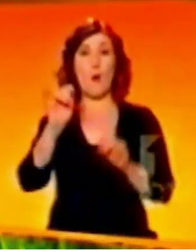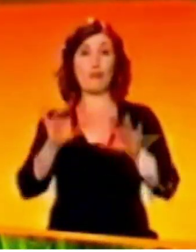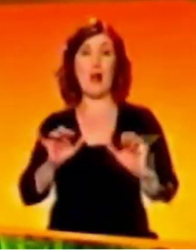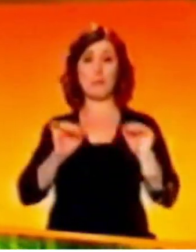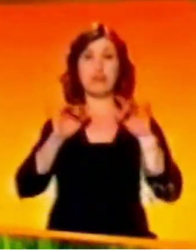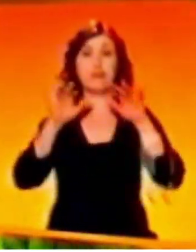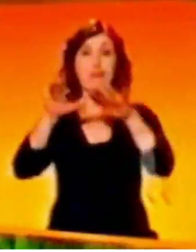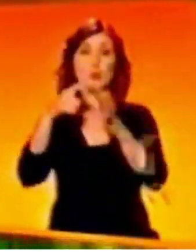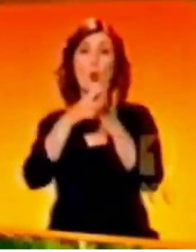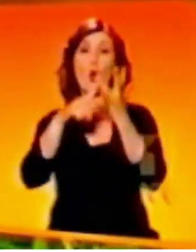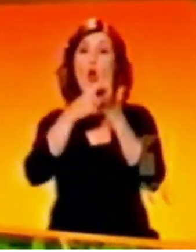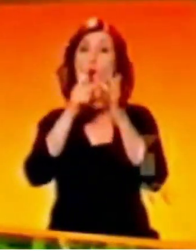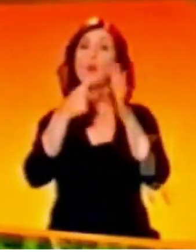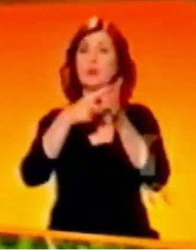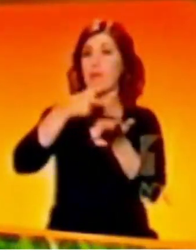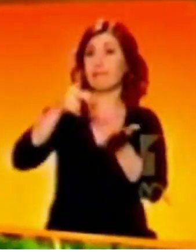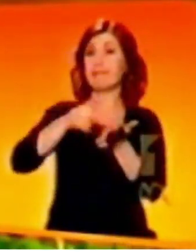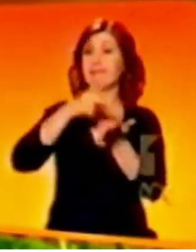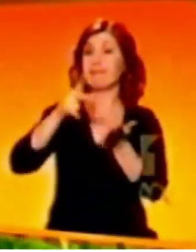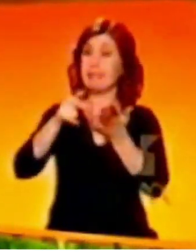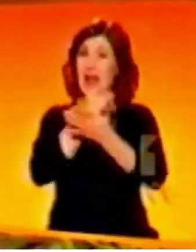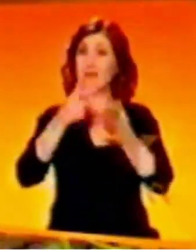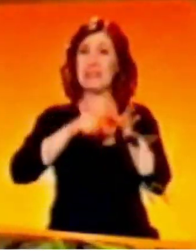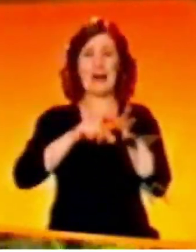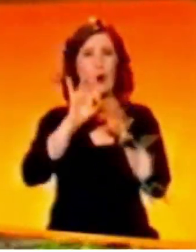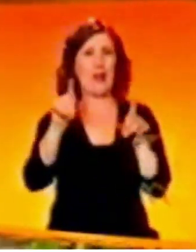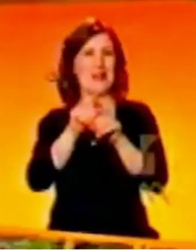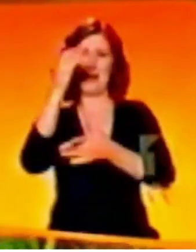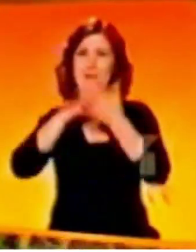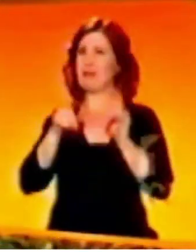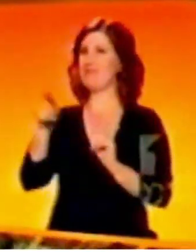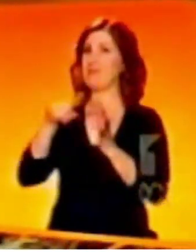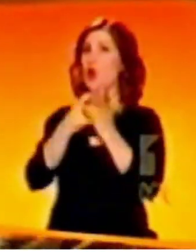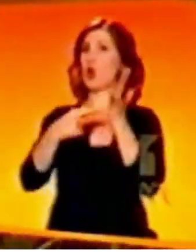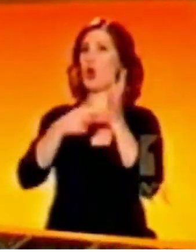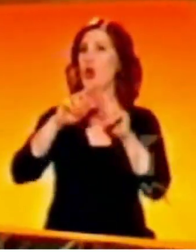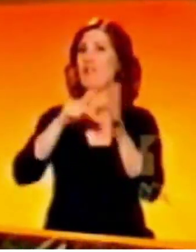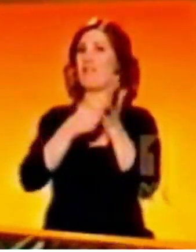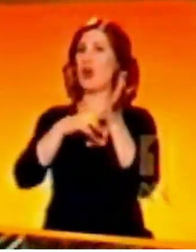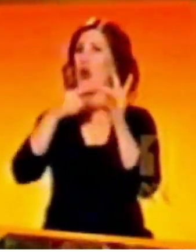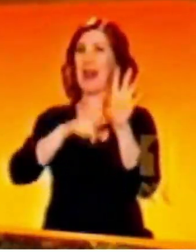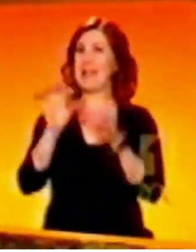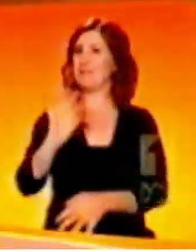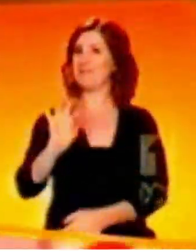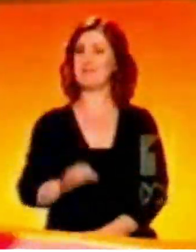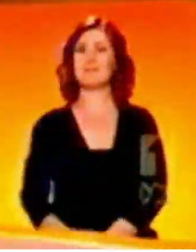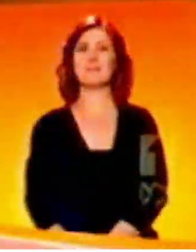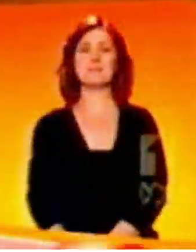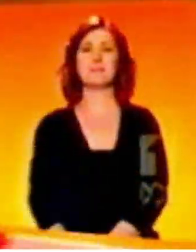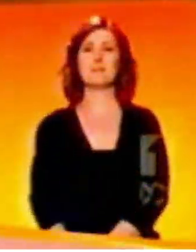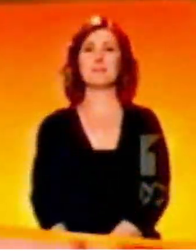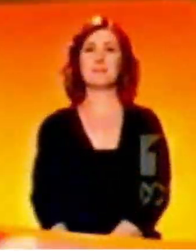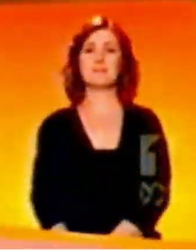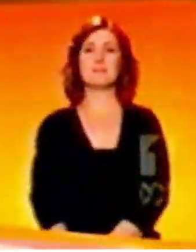Thousands of Australians walk the Kokoda track every year. None have experienced it like Kurt Fernley.